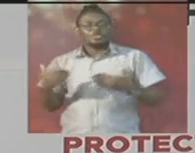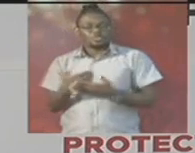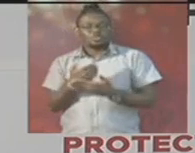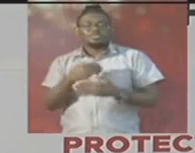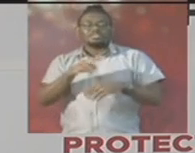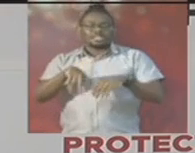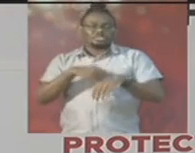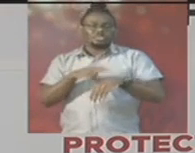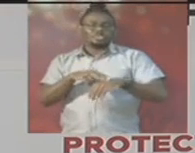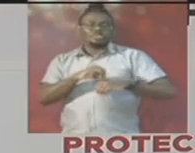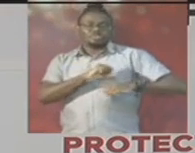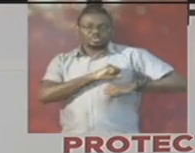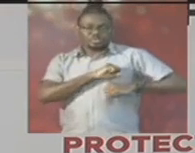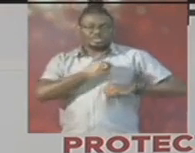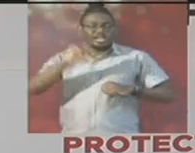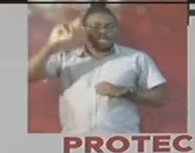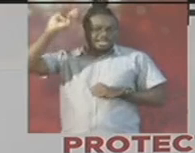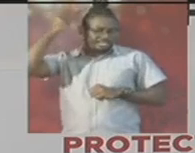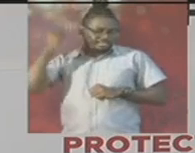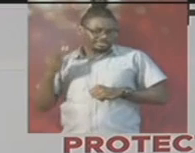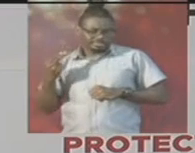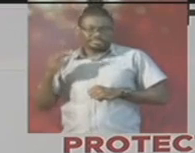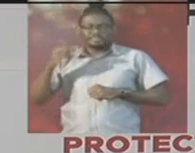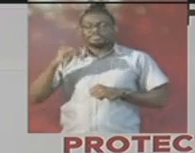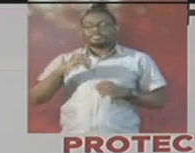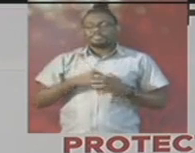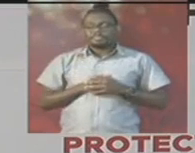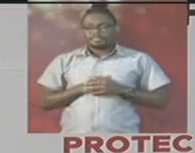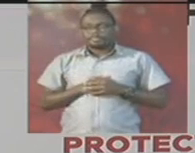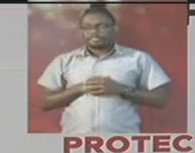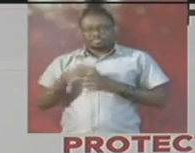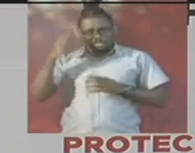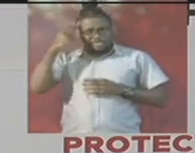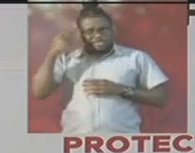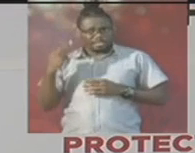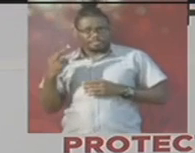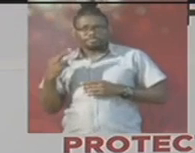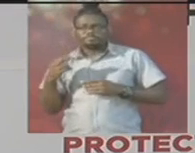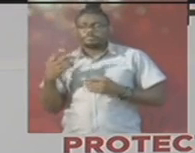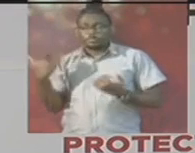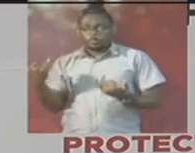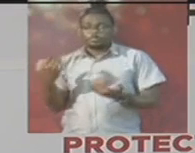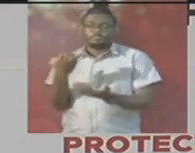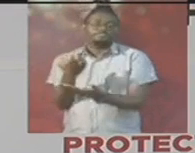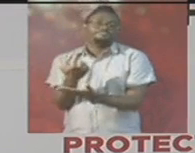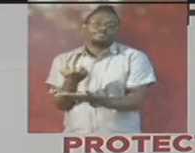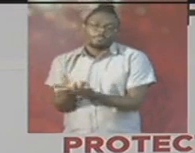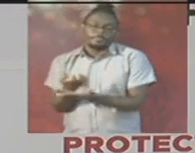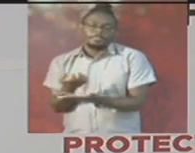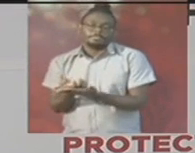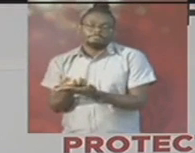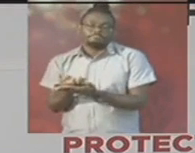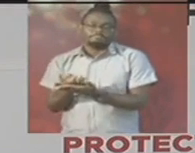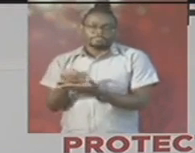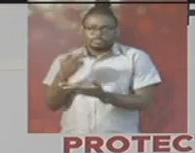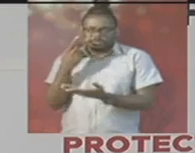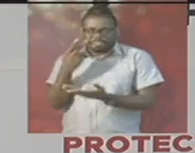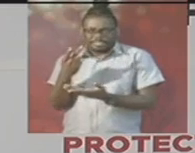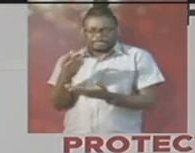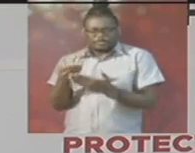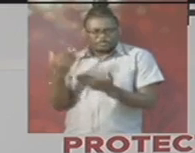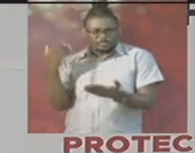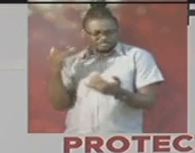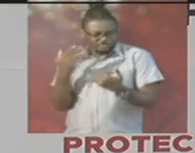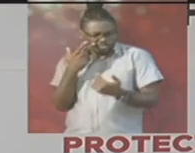Fitzgerald Hines. So we looked at the evidence which has just been presented to you. And we as a government